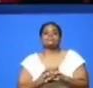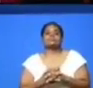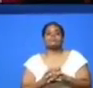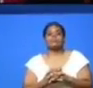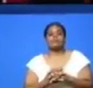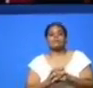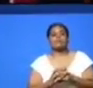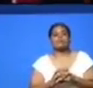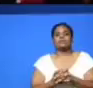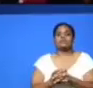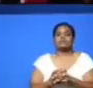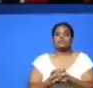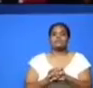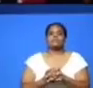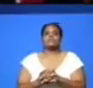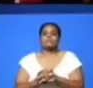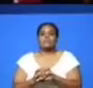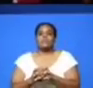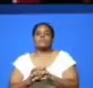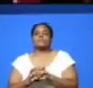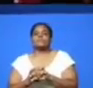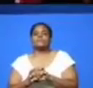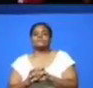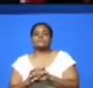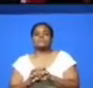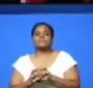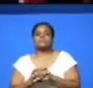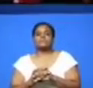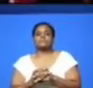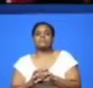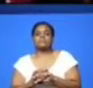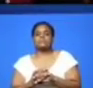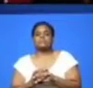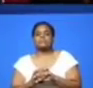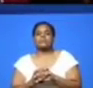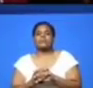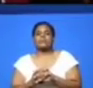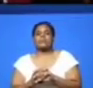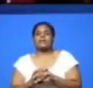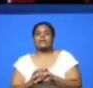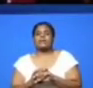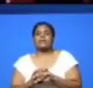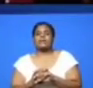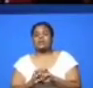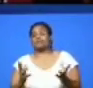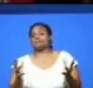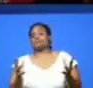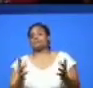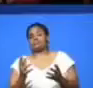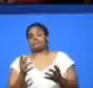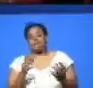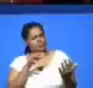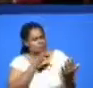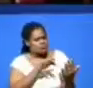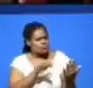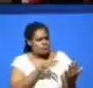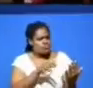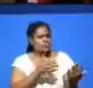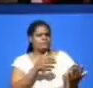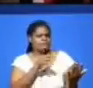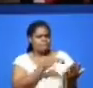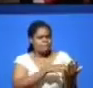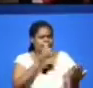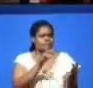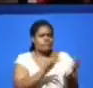Look in the Bible. Use it as your measuring rod. Anybody